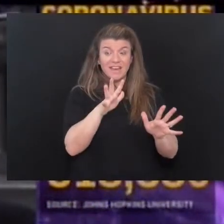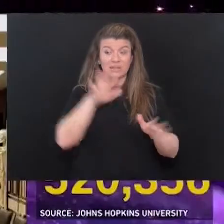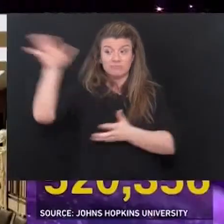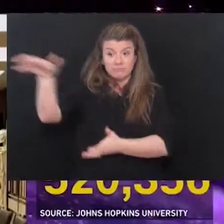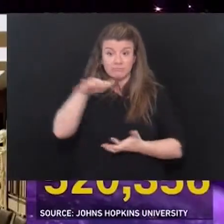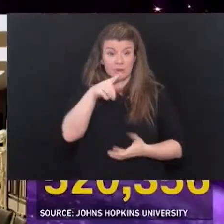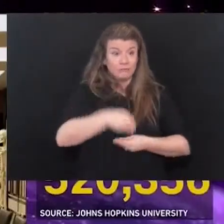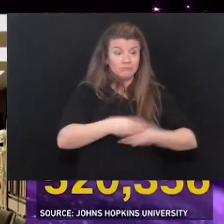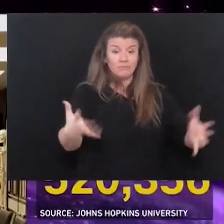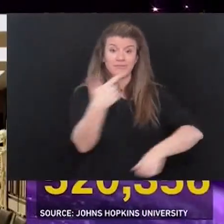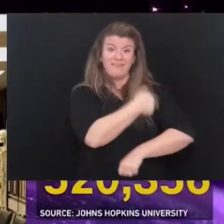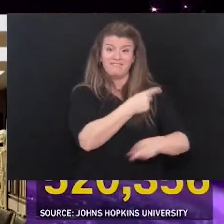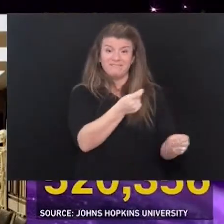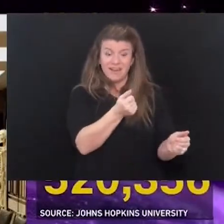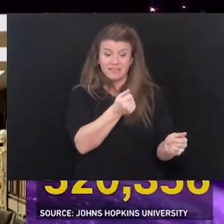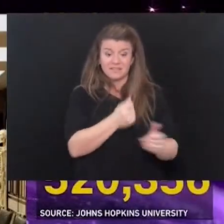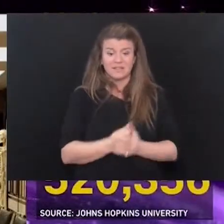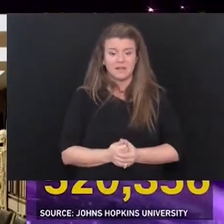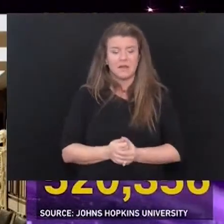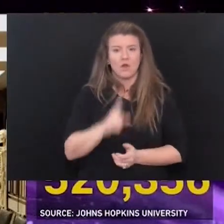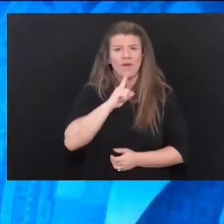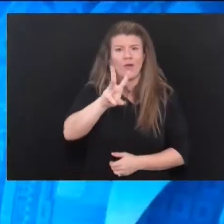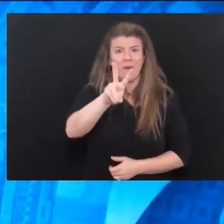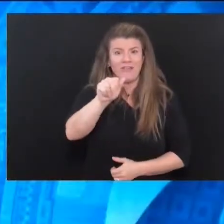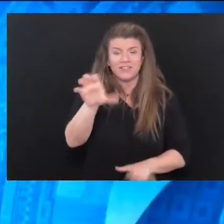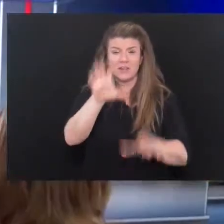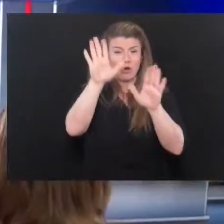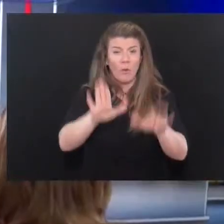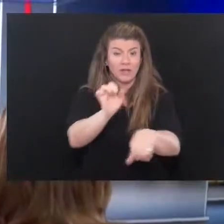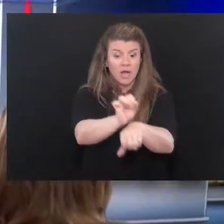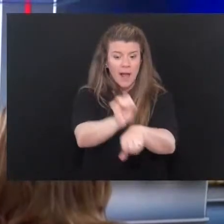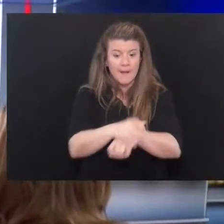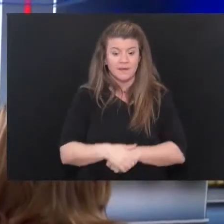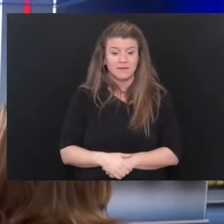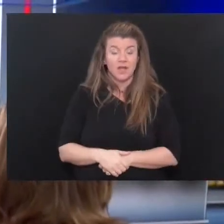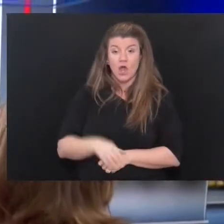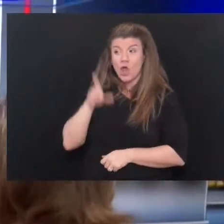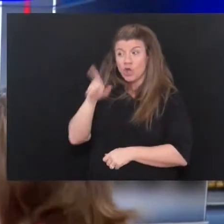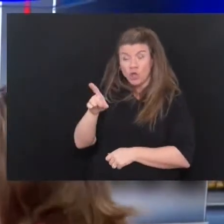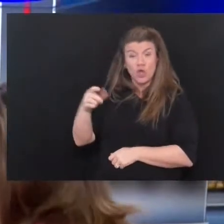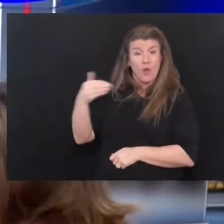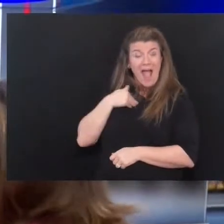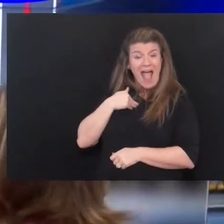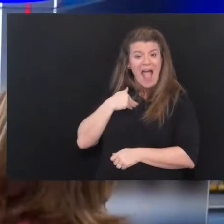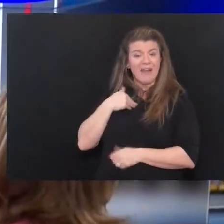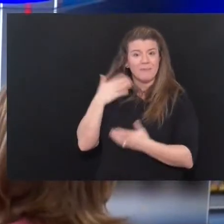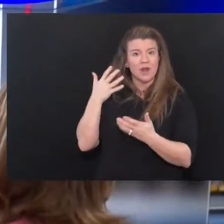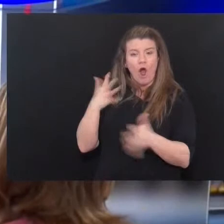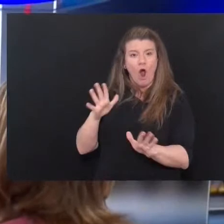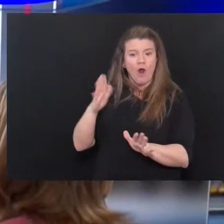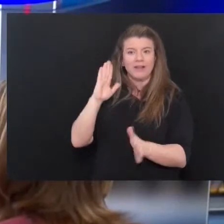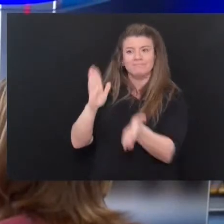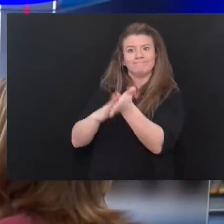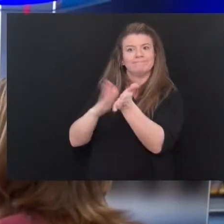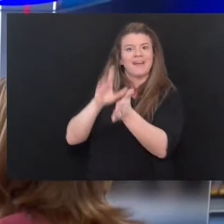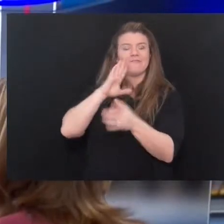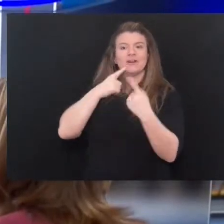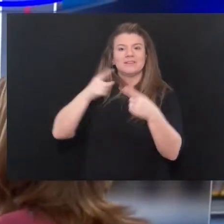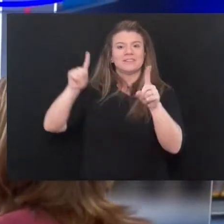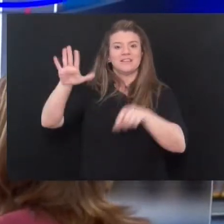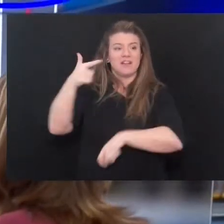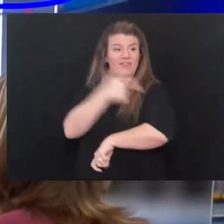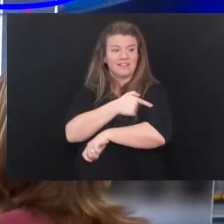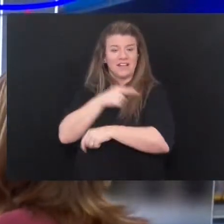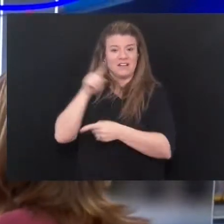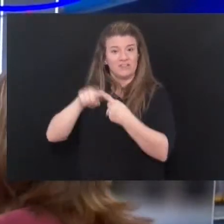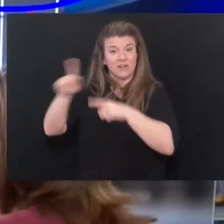in an arm? Well, West Virginia's done a great job. You have been lauded for success in getting vaccination out to your